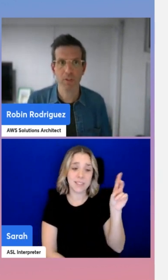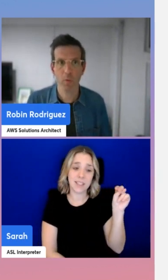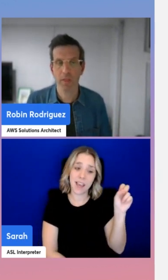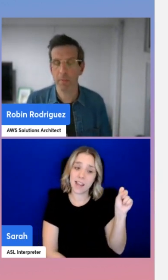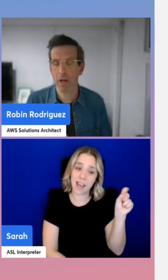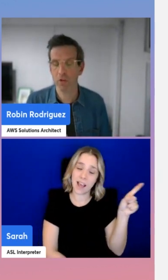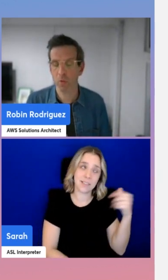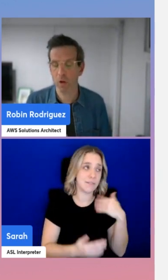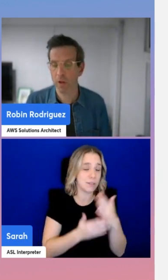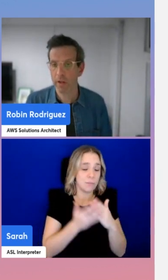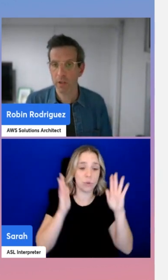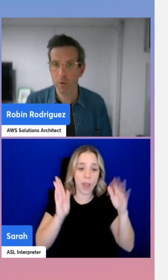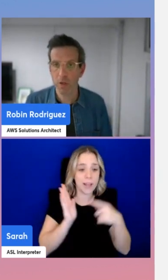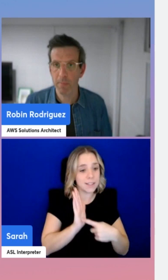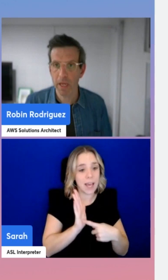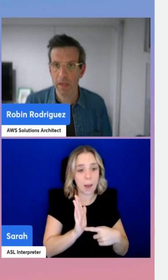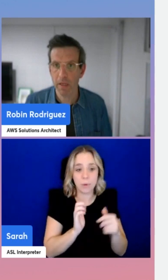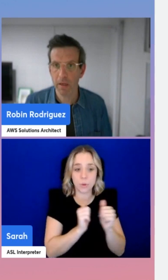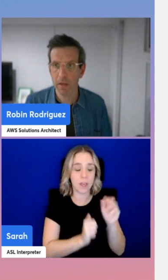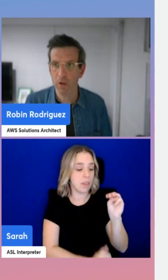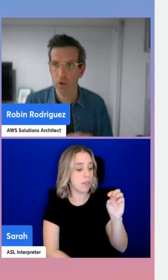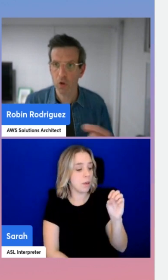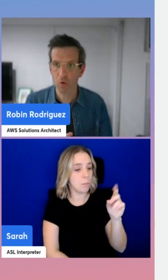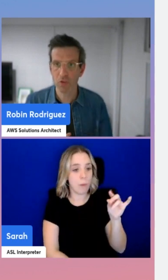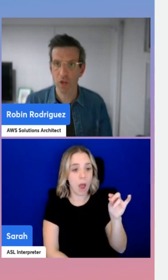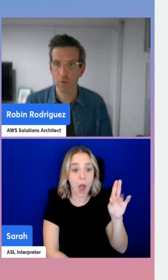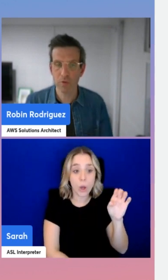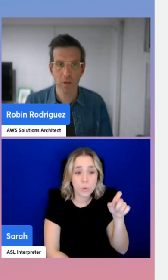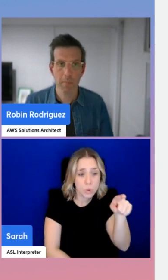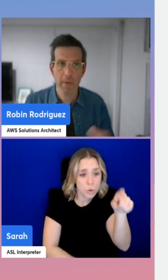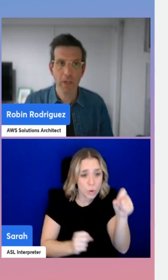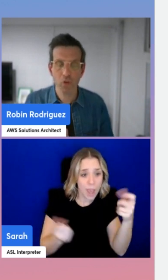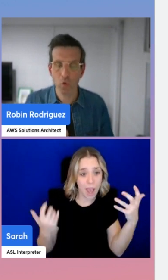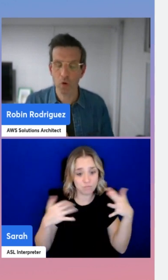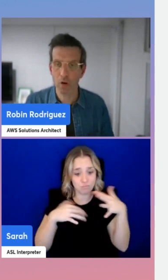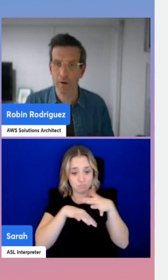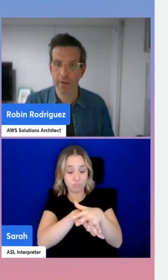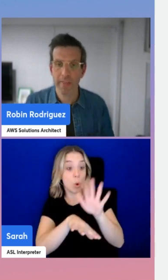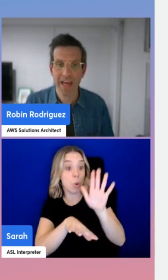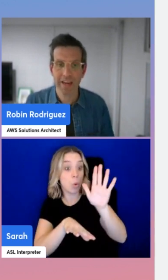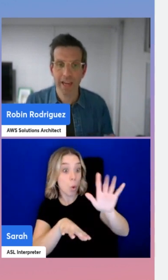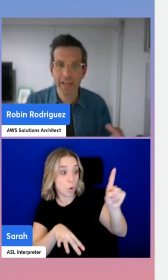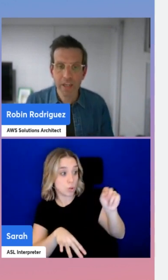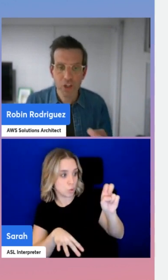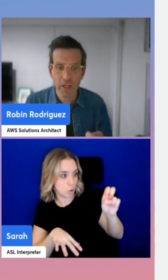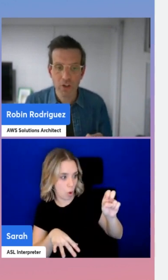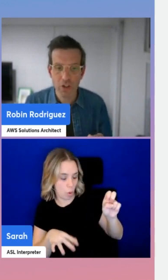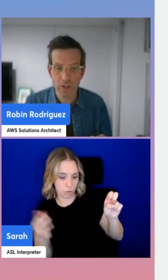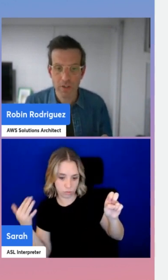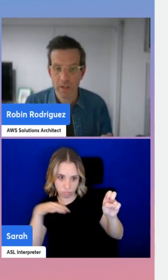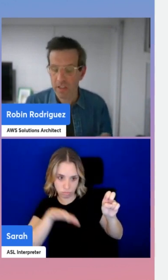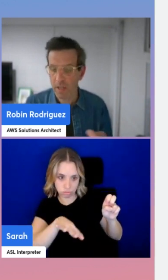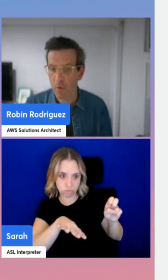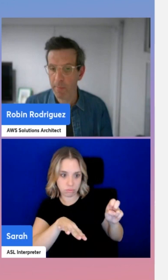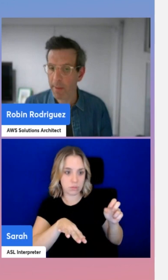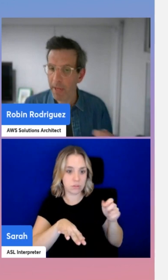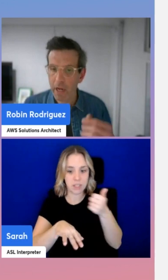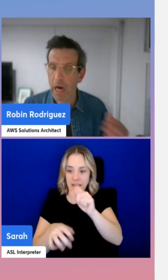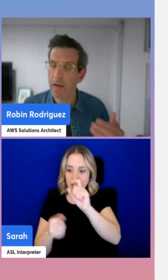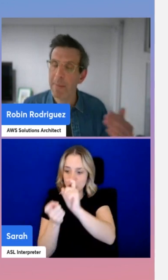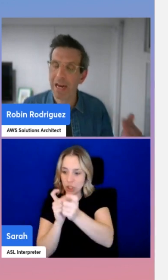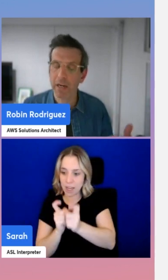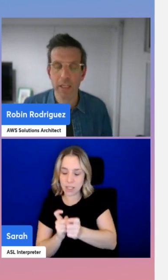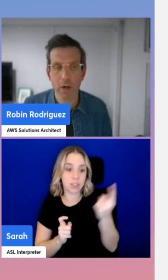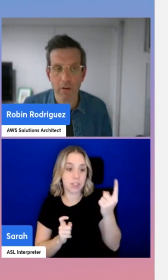examples. With a module, you could bake in your zones, make sure that any changes someone might